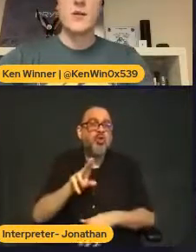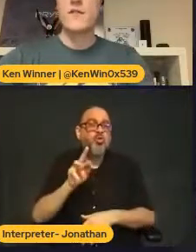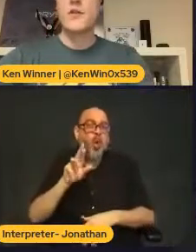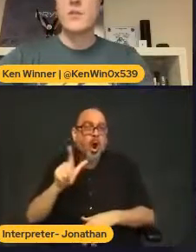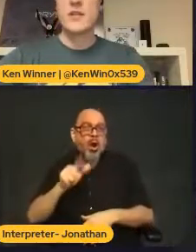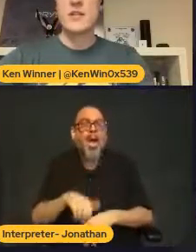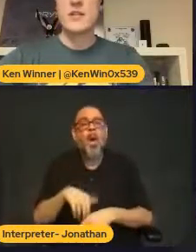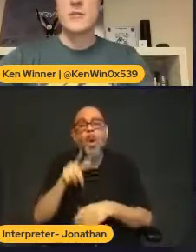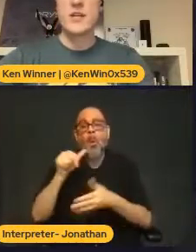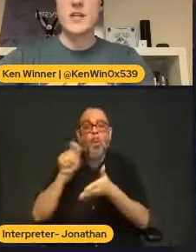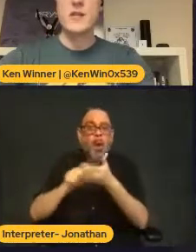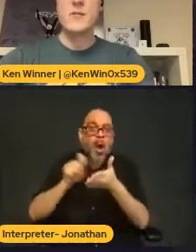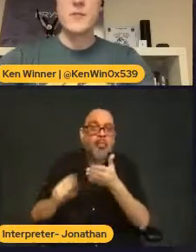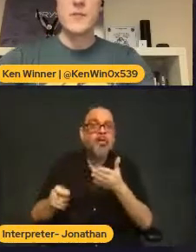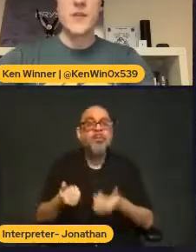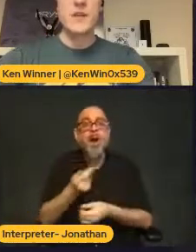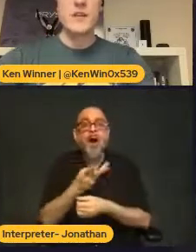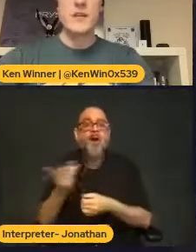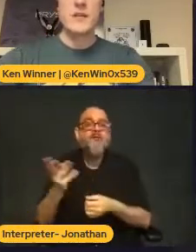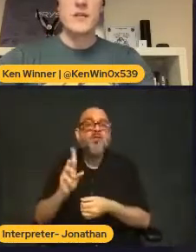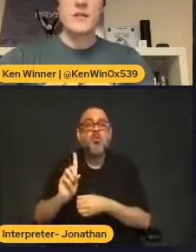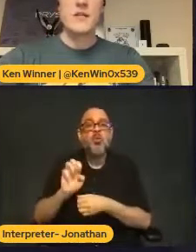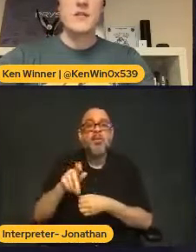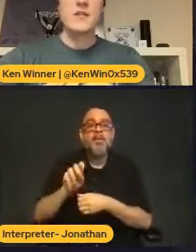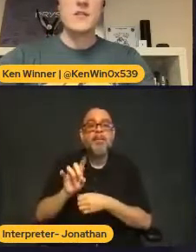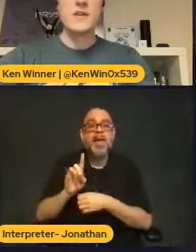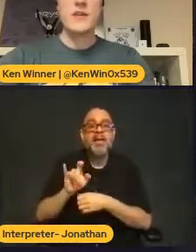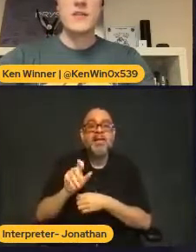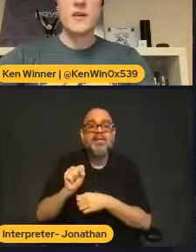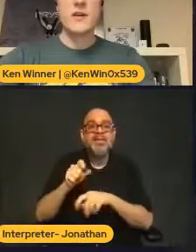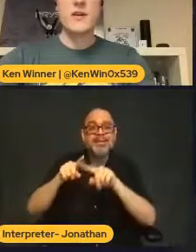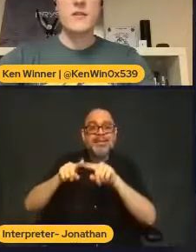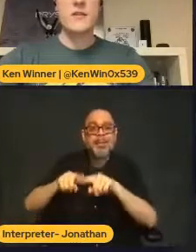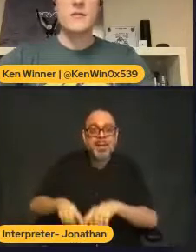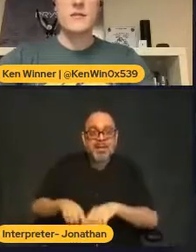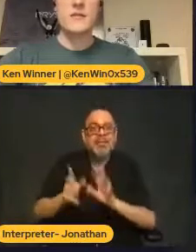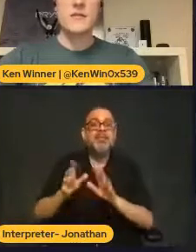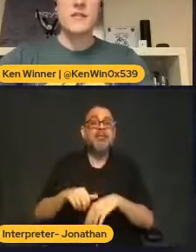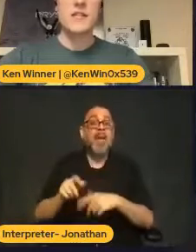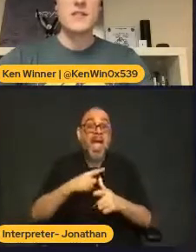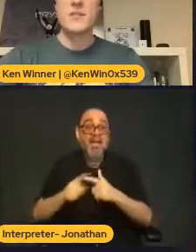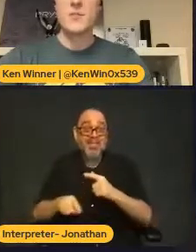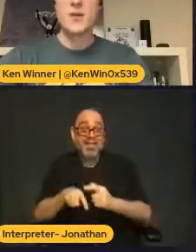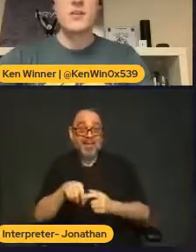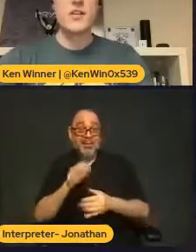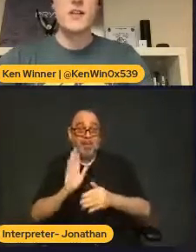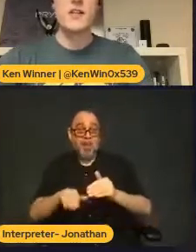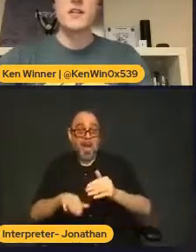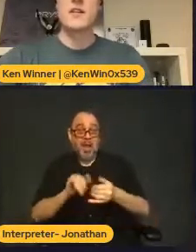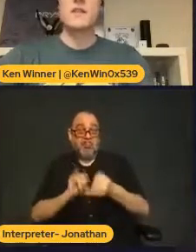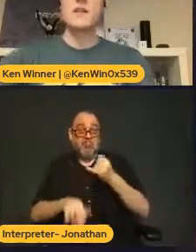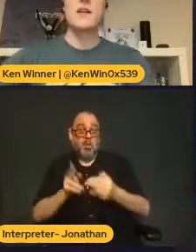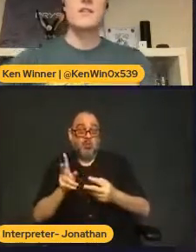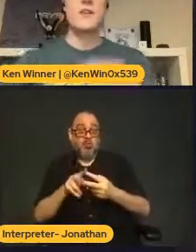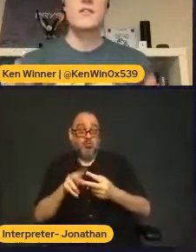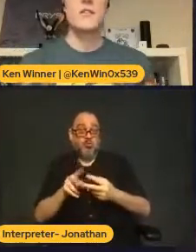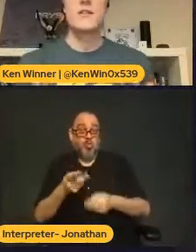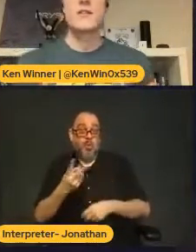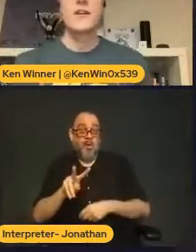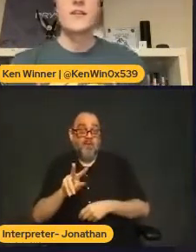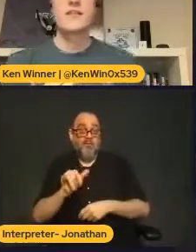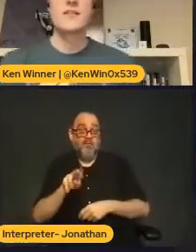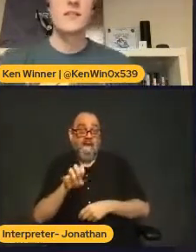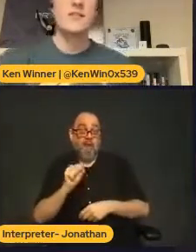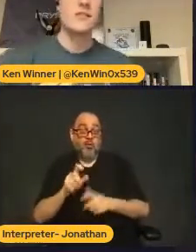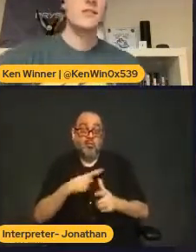cetera, a few dependencies that we need. And then these two values right here. That's pretty much it. And then everything's